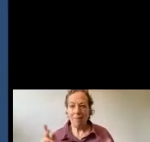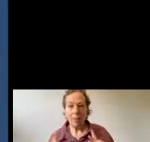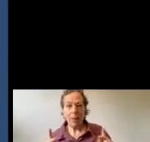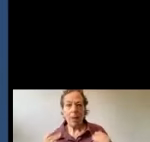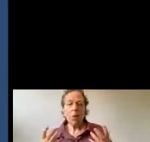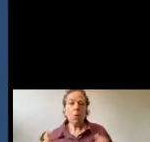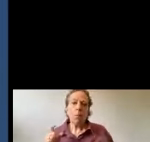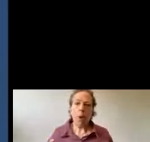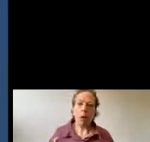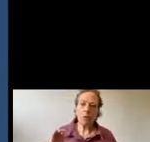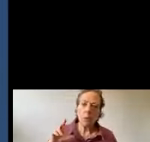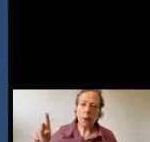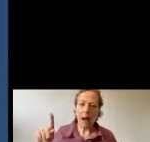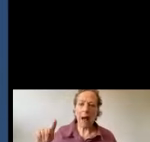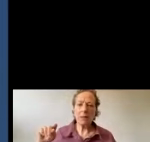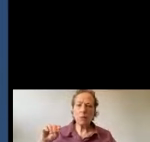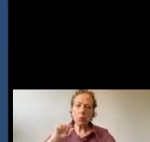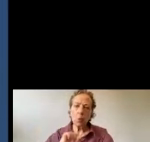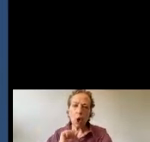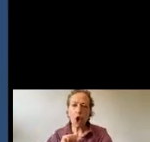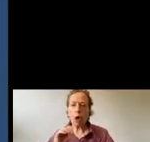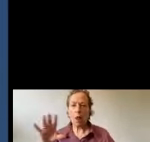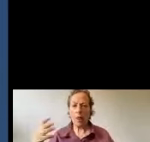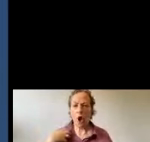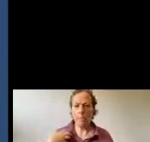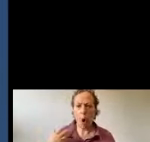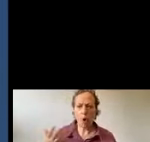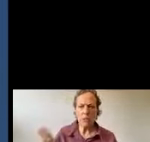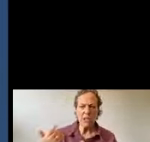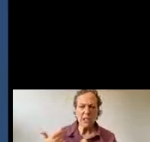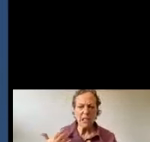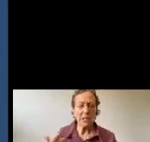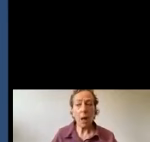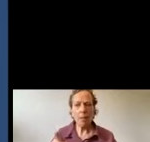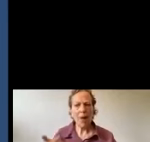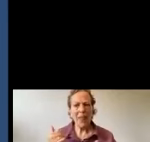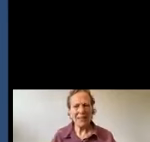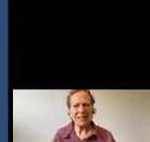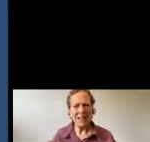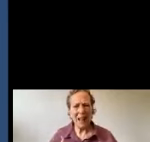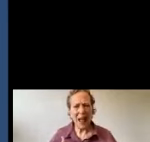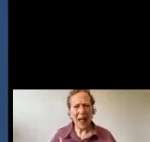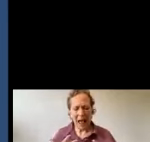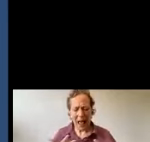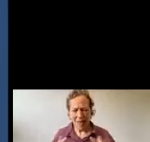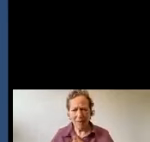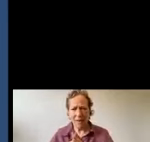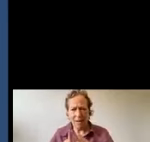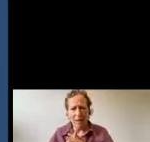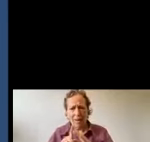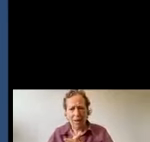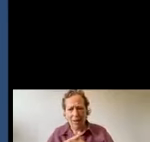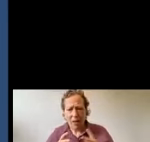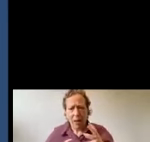or told by their bosses to get back to work, and yet they have these ongoing, profoundly disabling symptoms. And in our